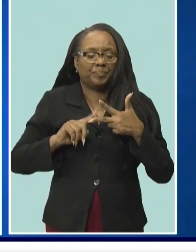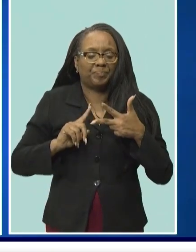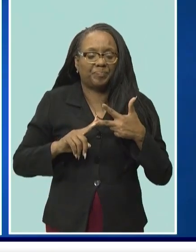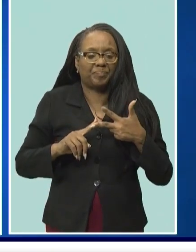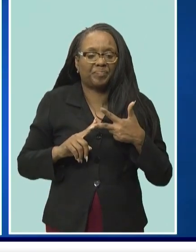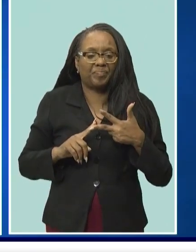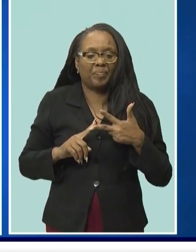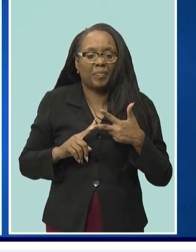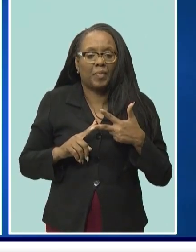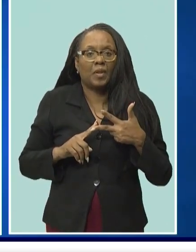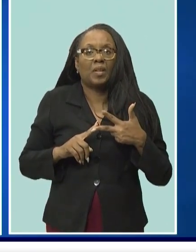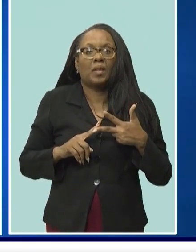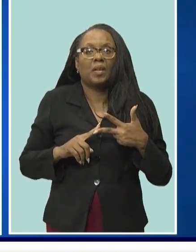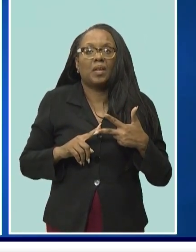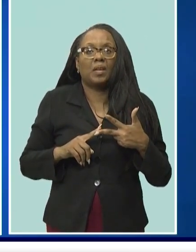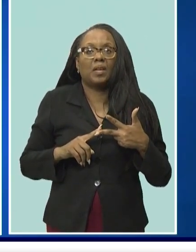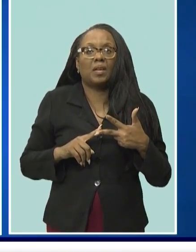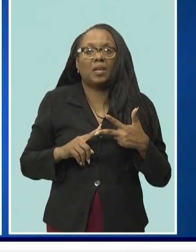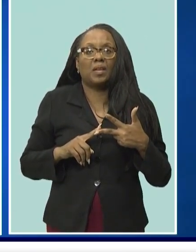public's assistance in locating